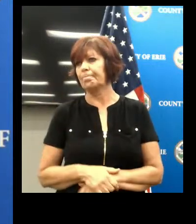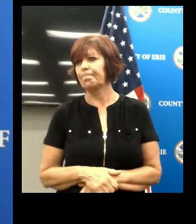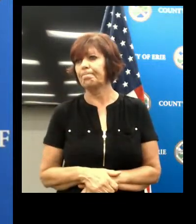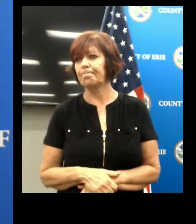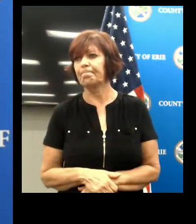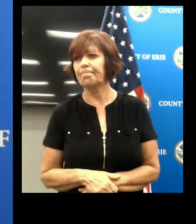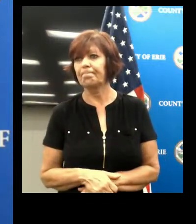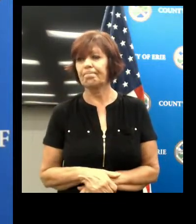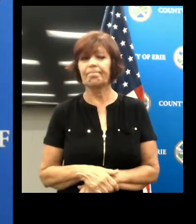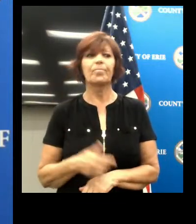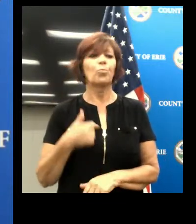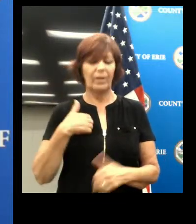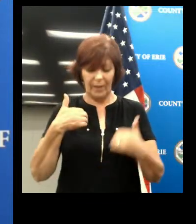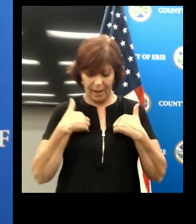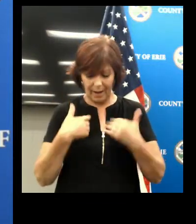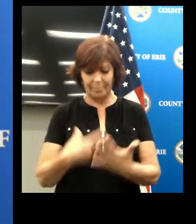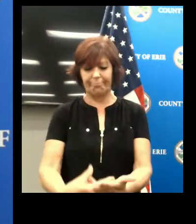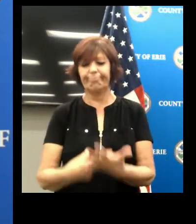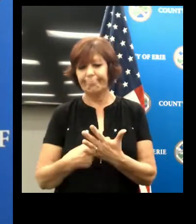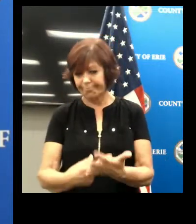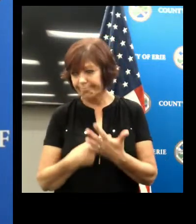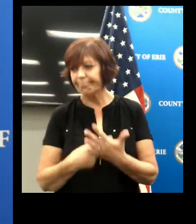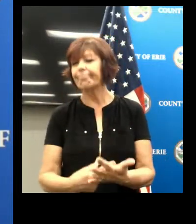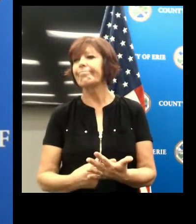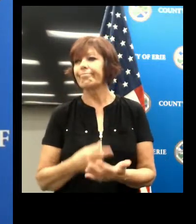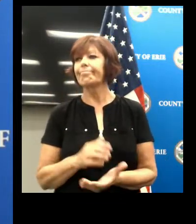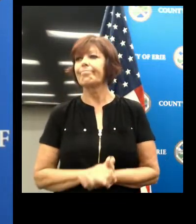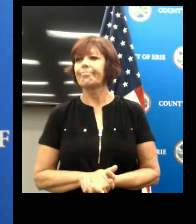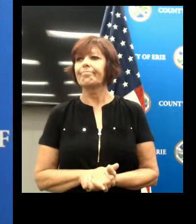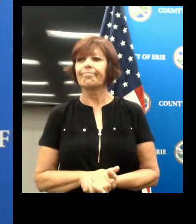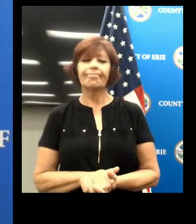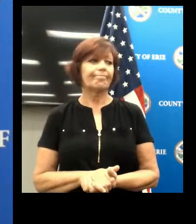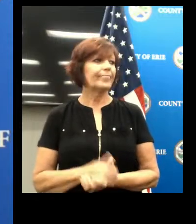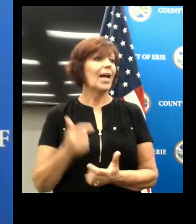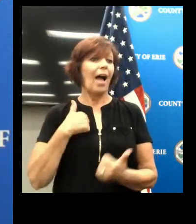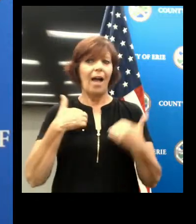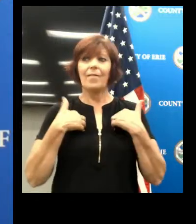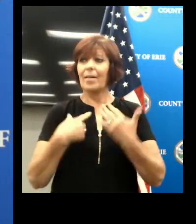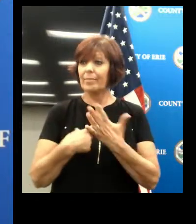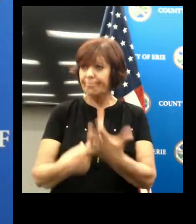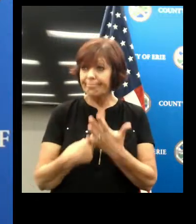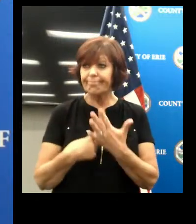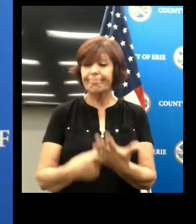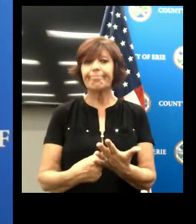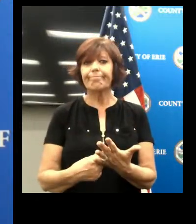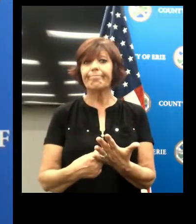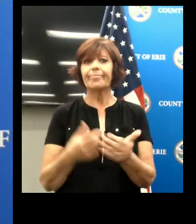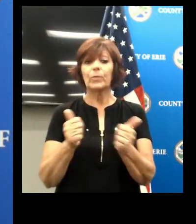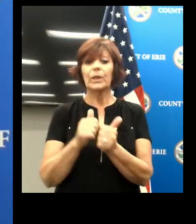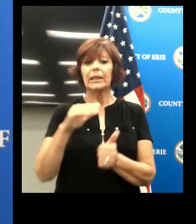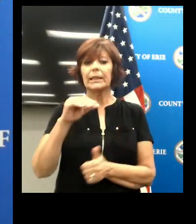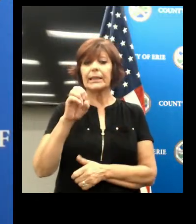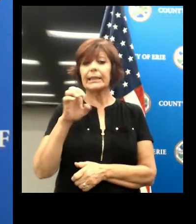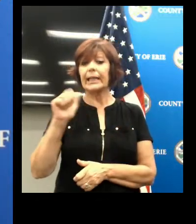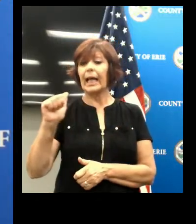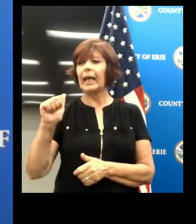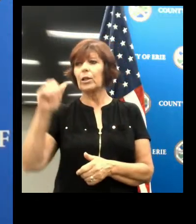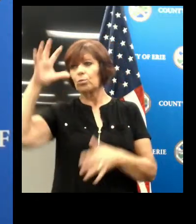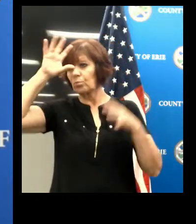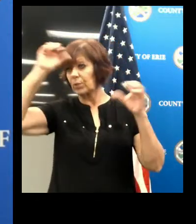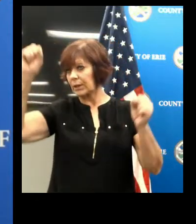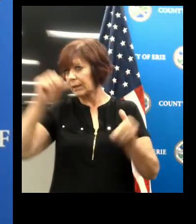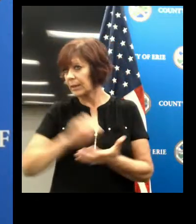issue. So we've had conversations through personnel and labor relations. I've had conversations, that I should say that, with CSCA President Denise